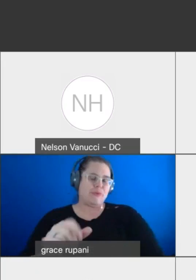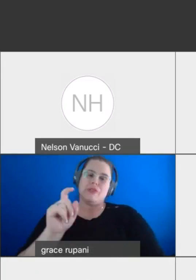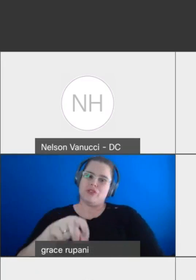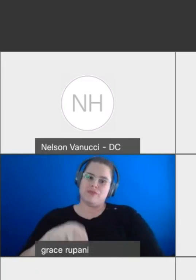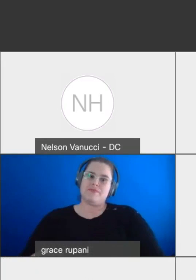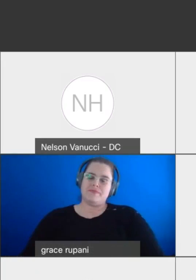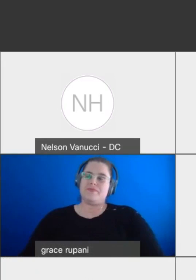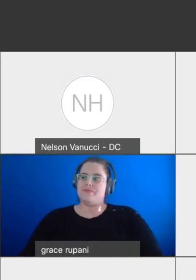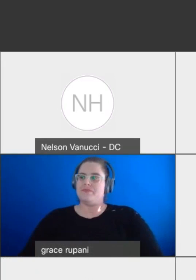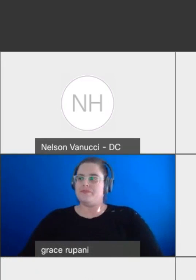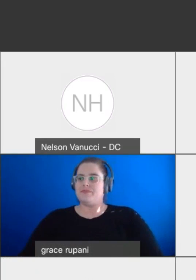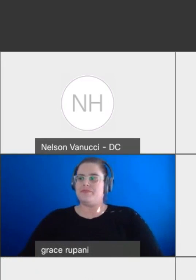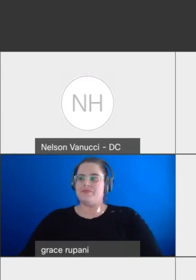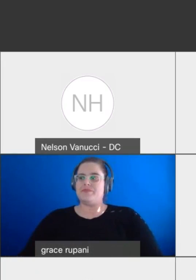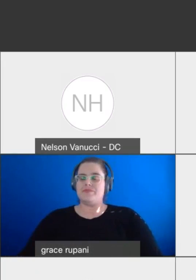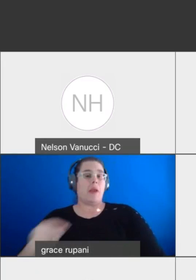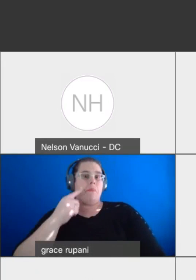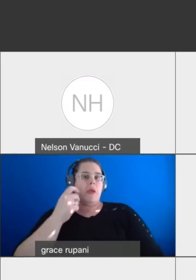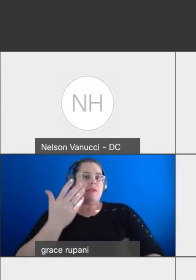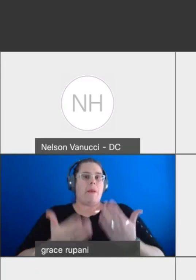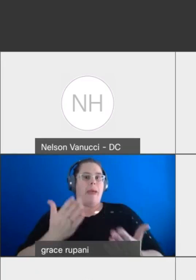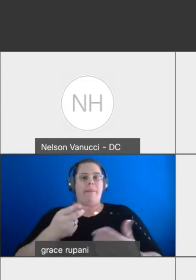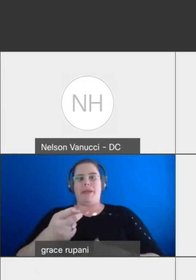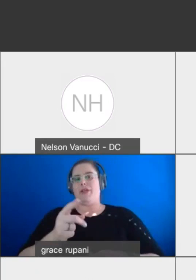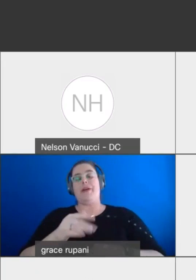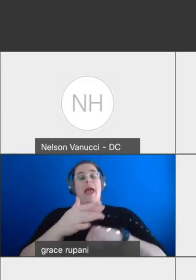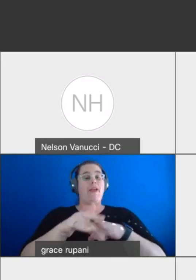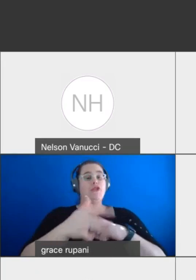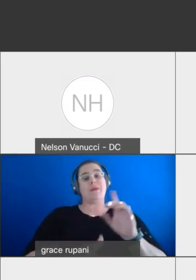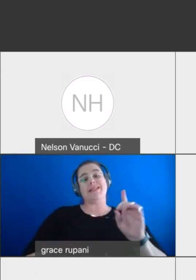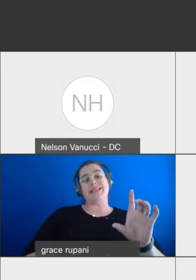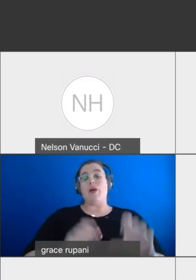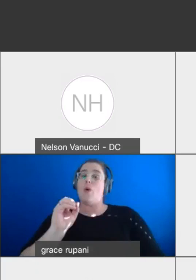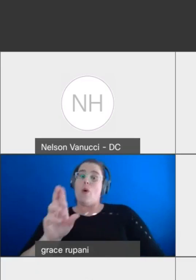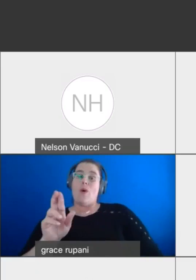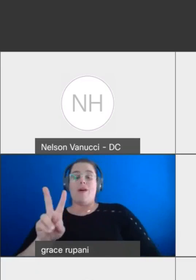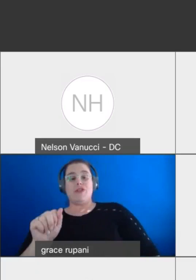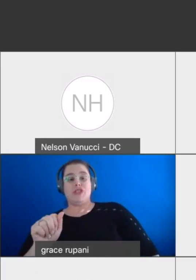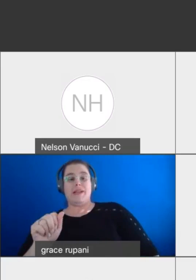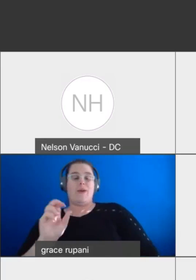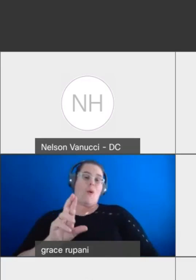vaccine, because they could be eligible either in DC or their own state potentially.